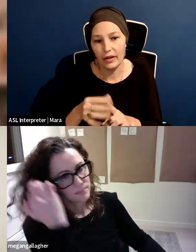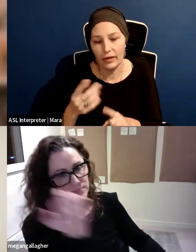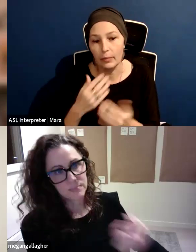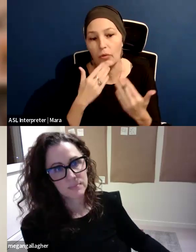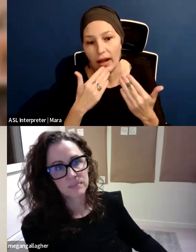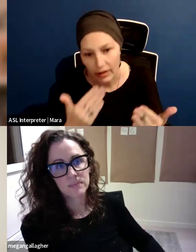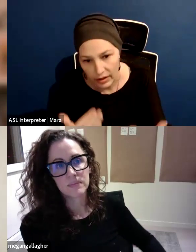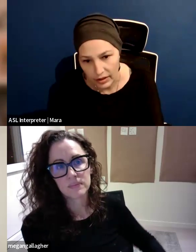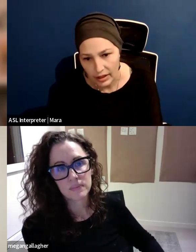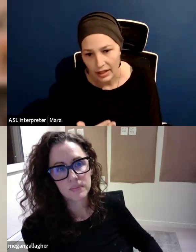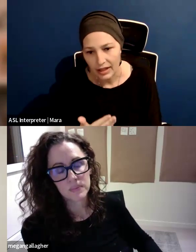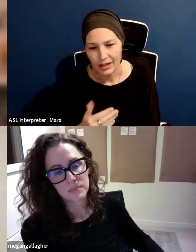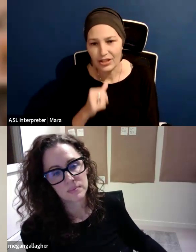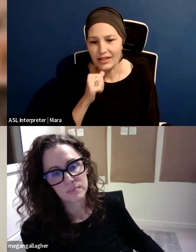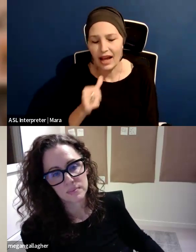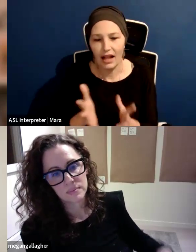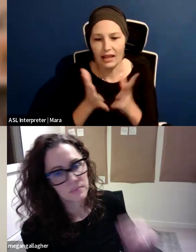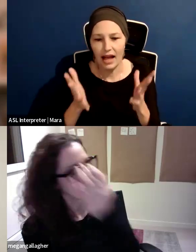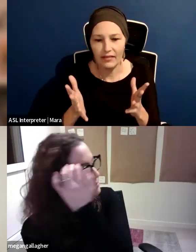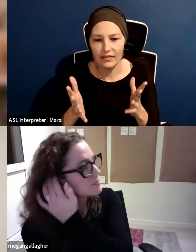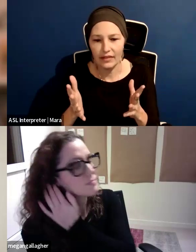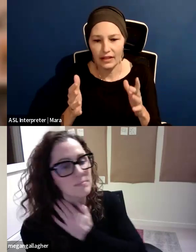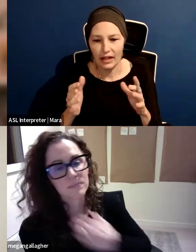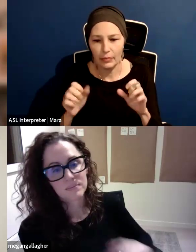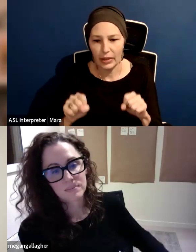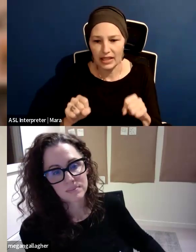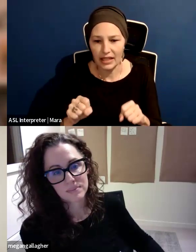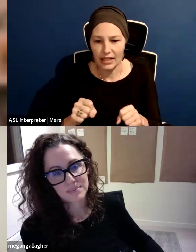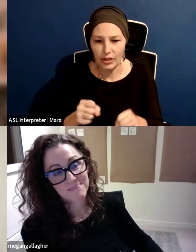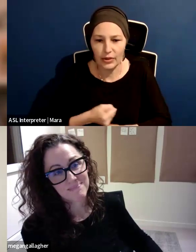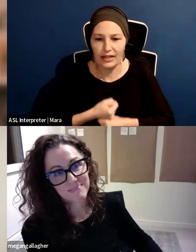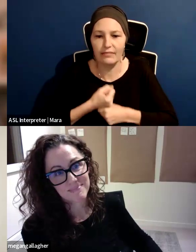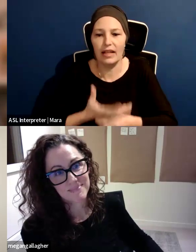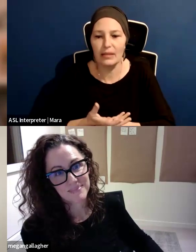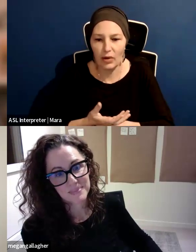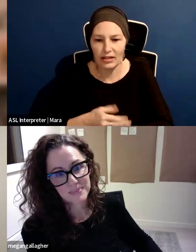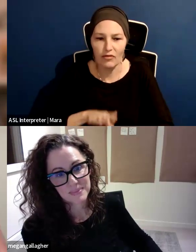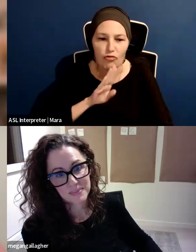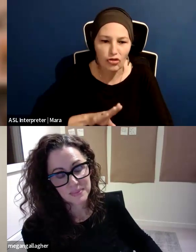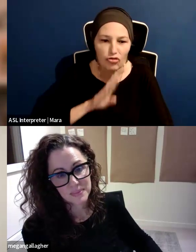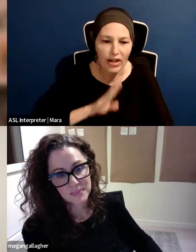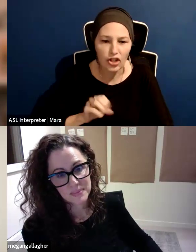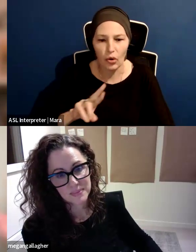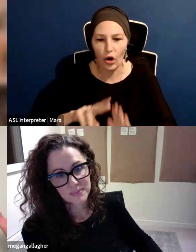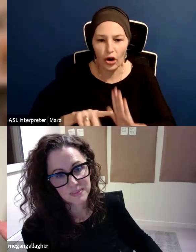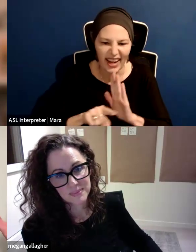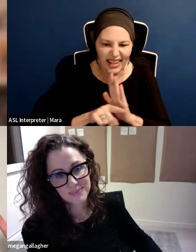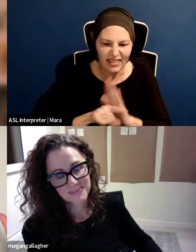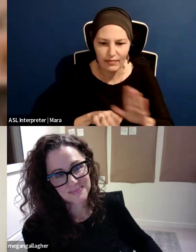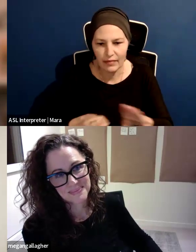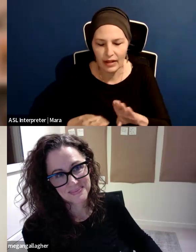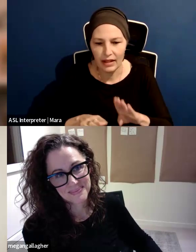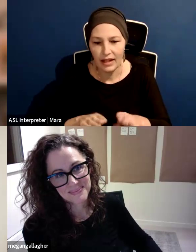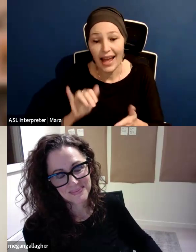room to express any kind of frustration or you know anything. And that's what Brian's done for